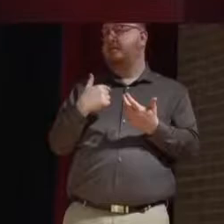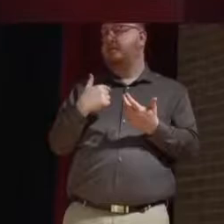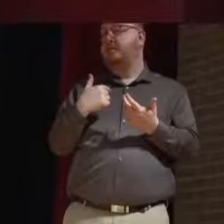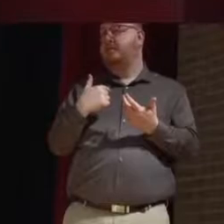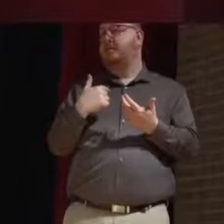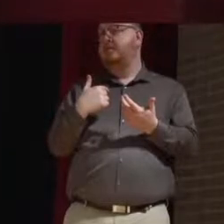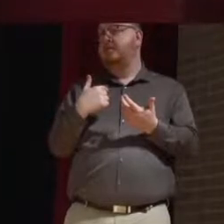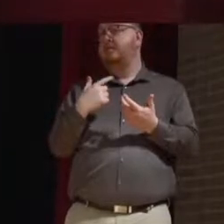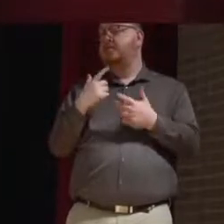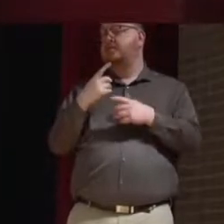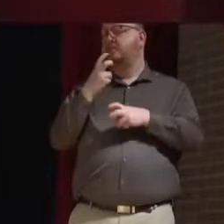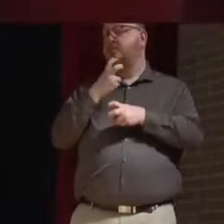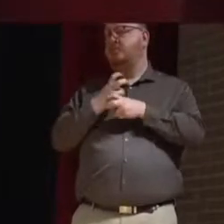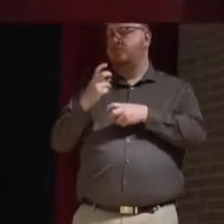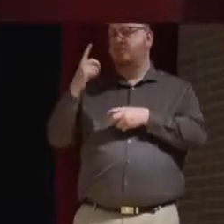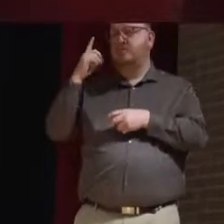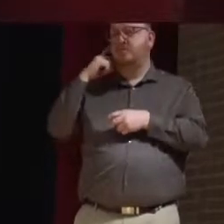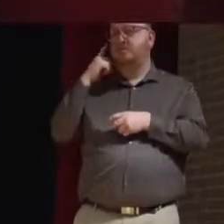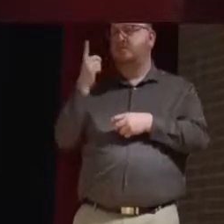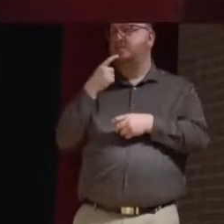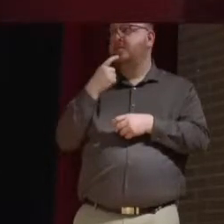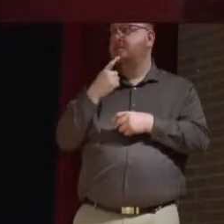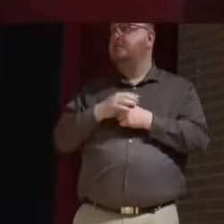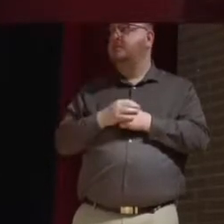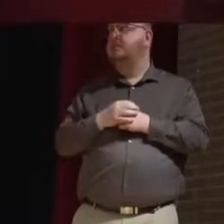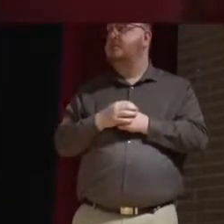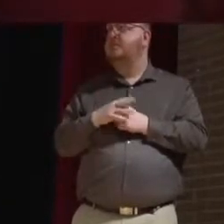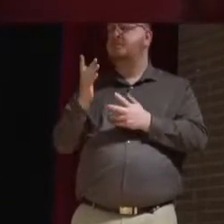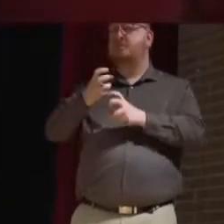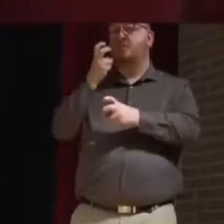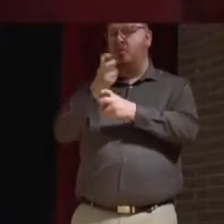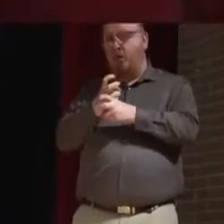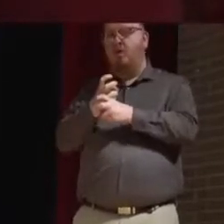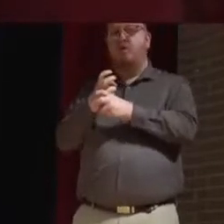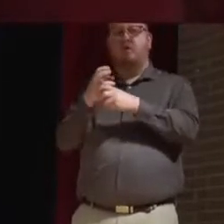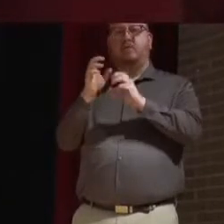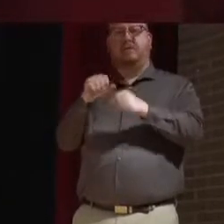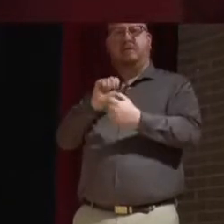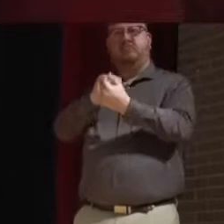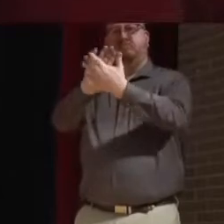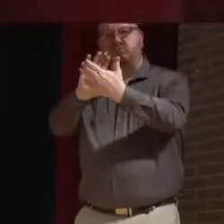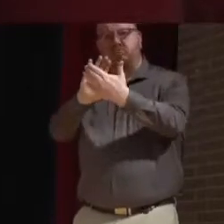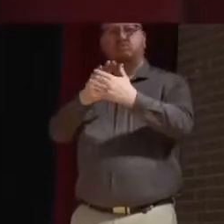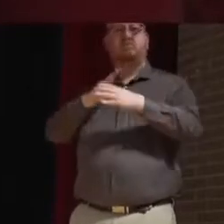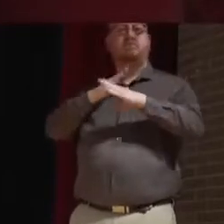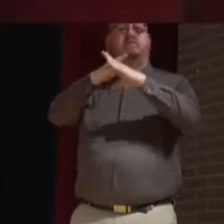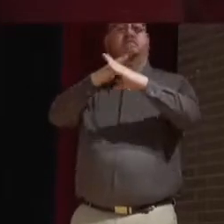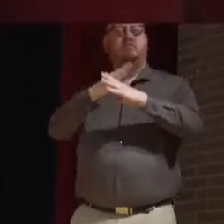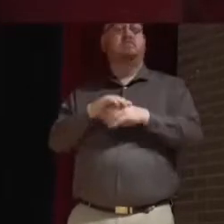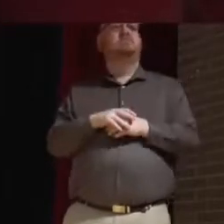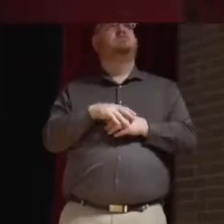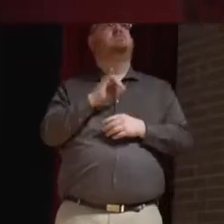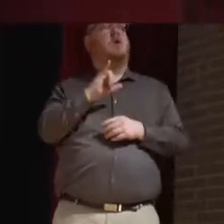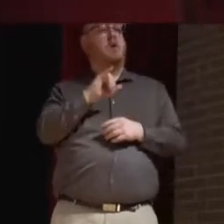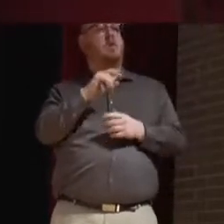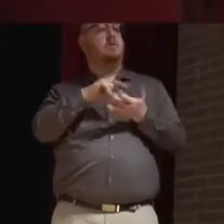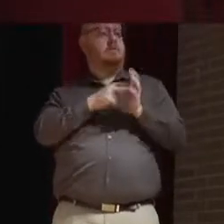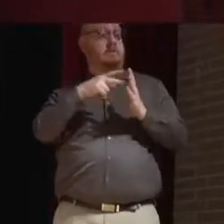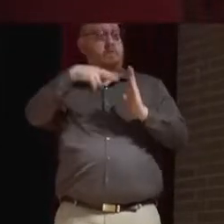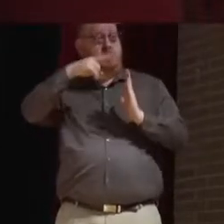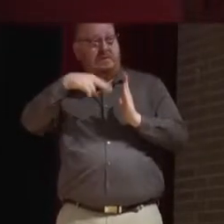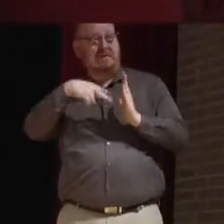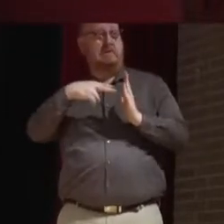if it's read to me better, then I understand it. Okay. So reading sometimes presents an obstacle, but when you're listening to things and hearing